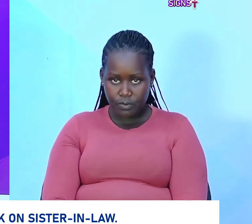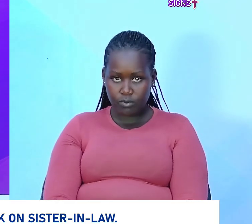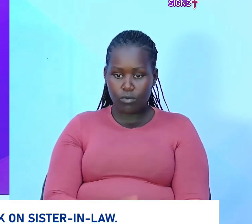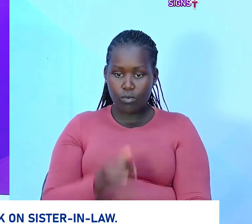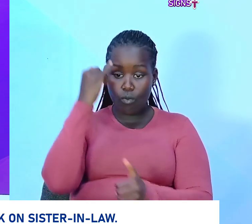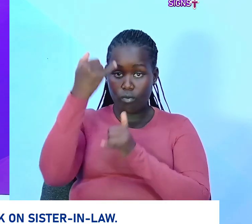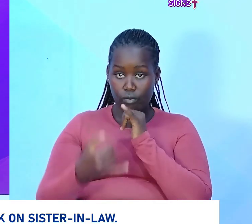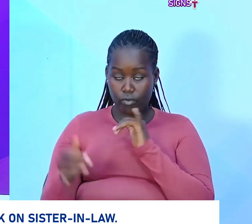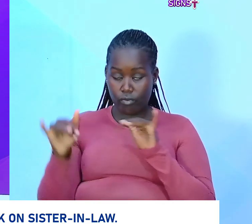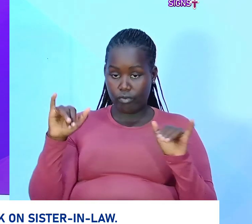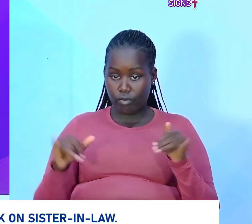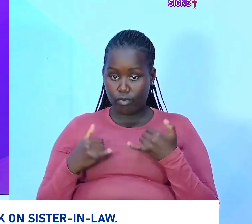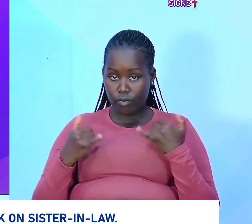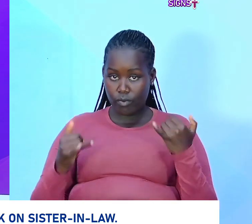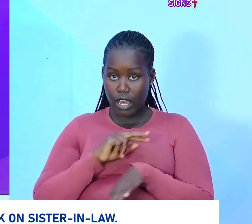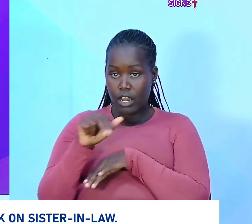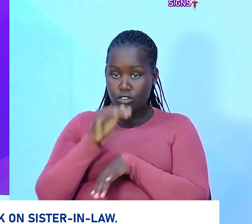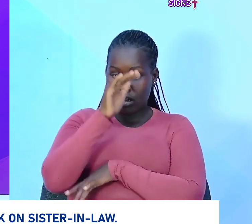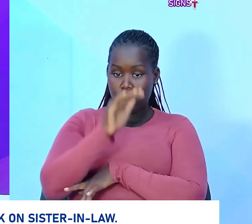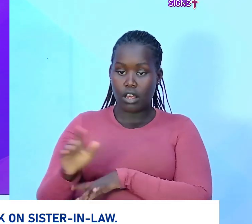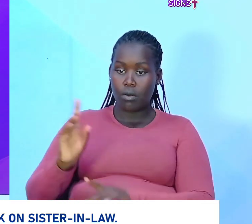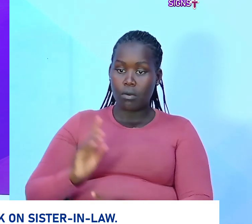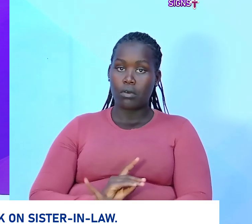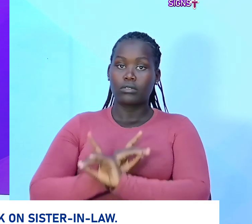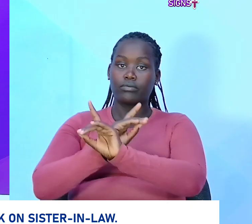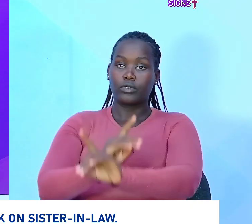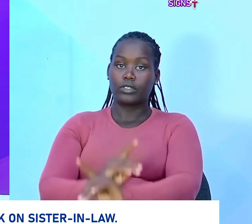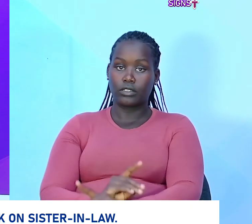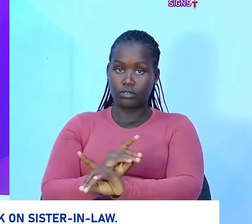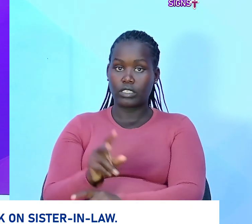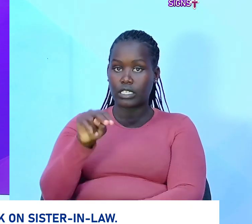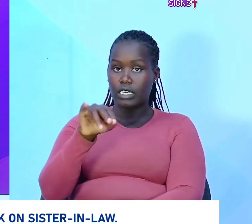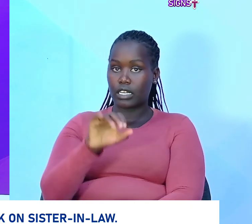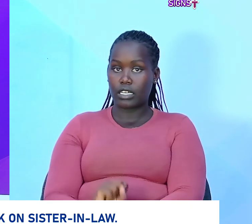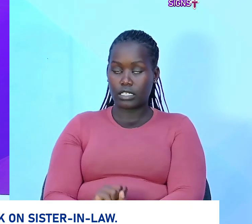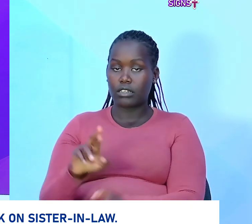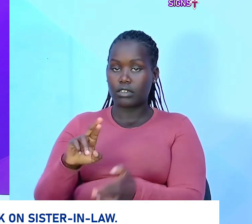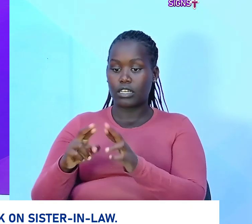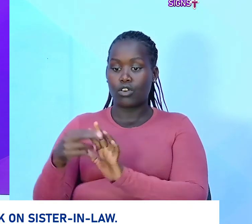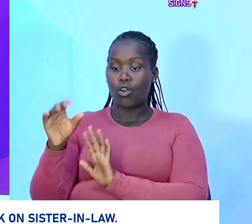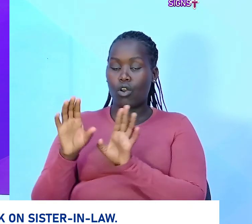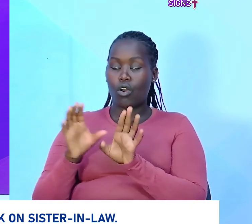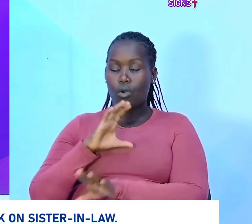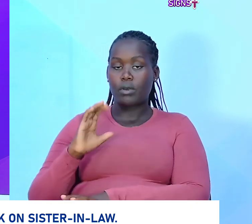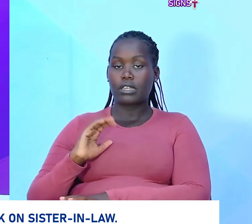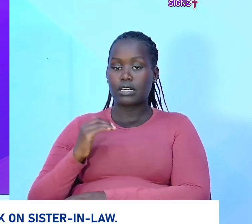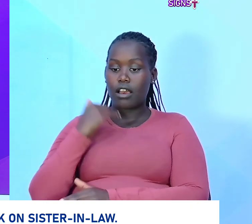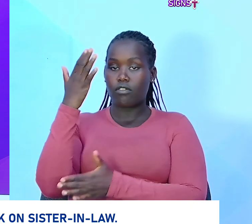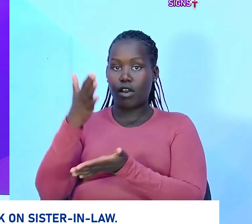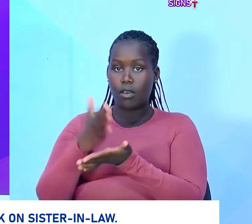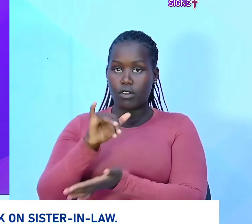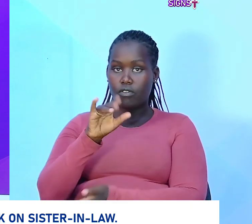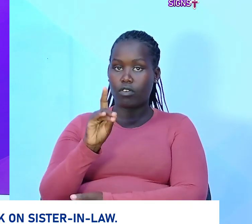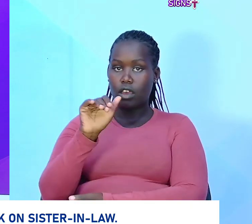Lastly, the National Assembly's Defense, Intelligence and Foreign Relations Committee has approved Ida